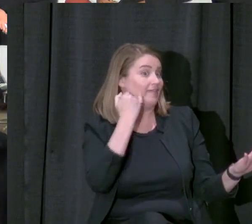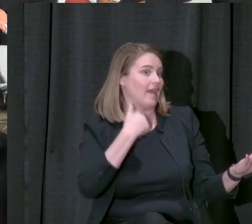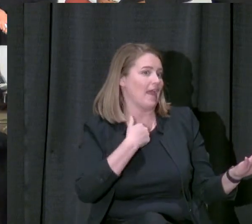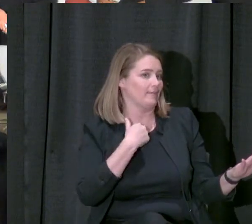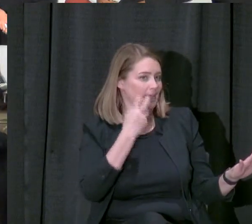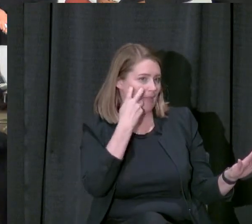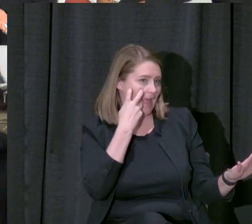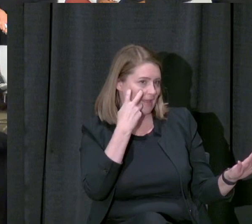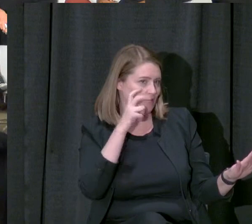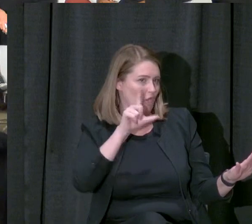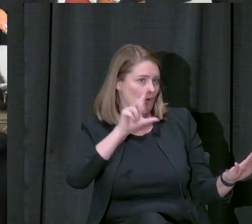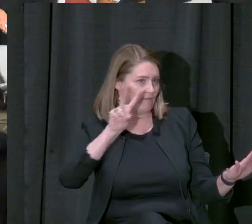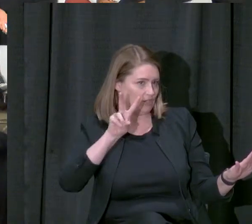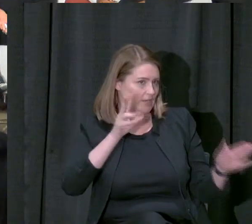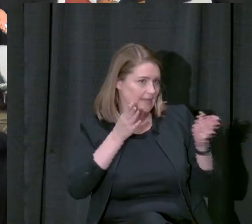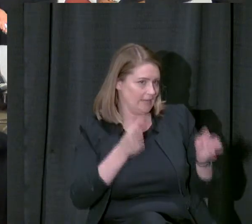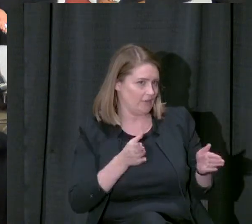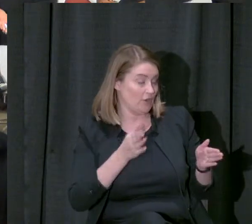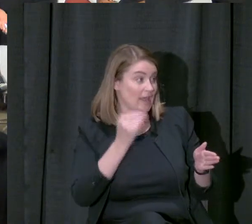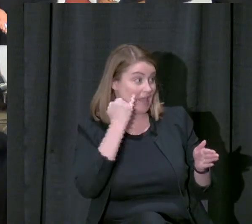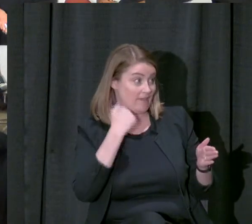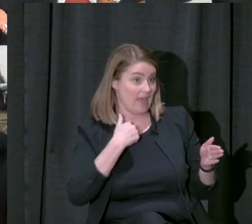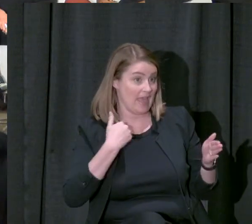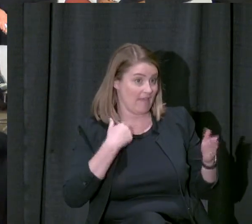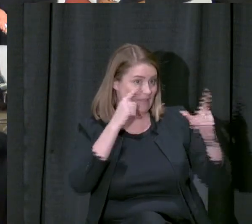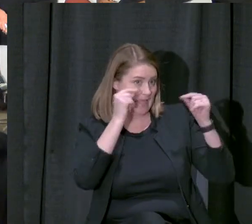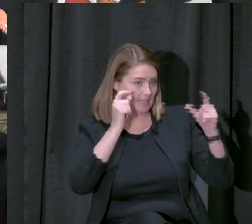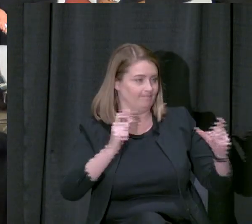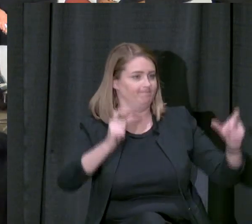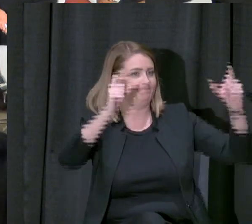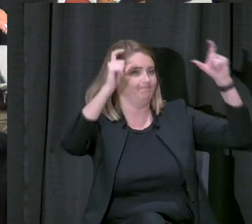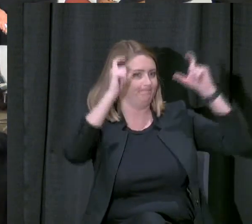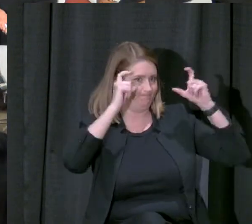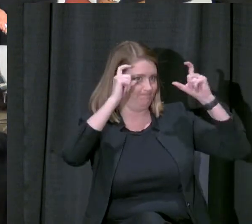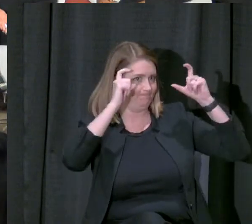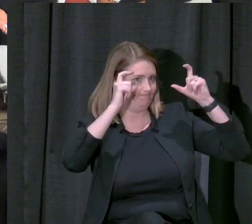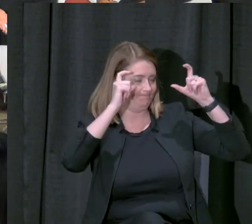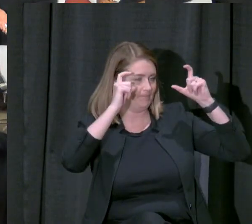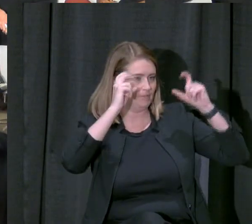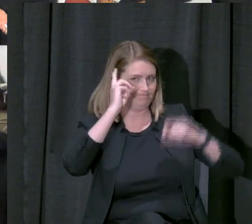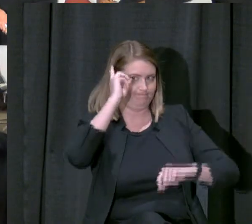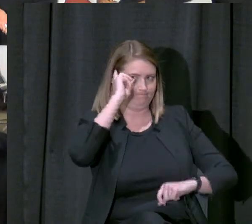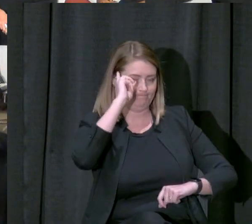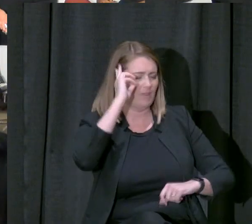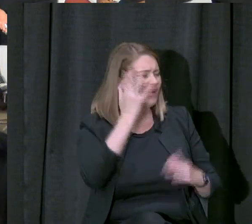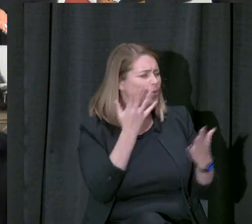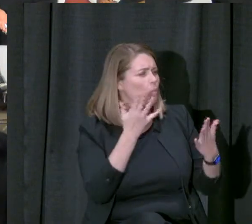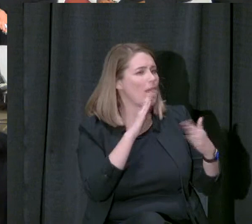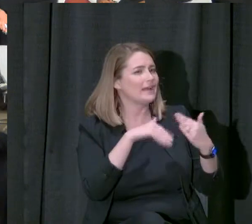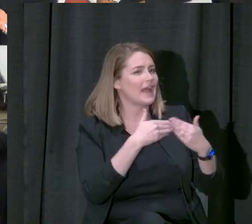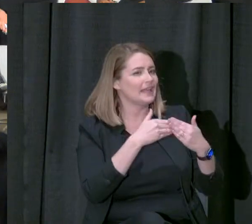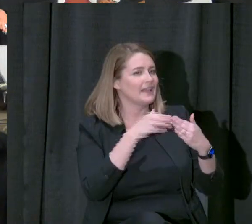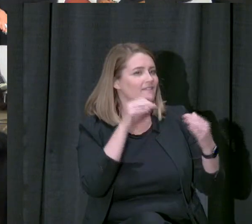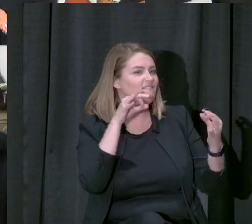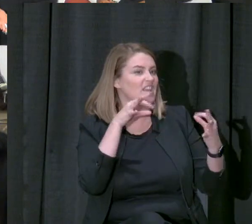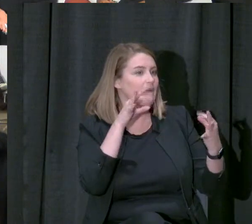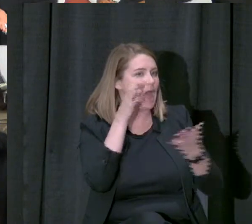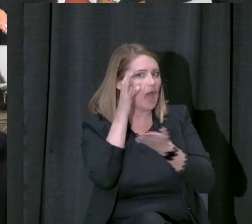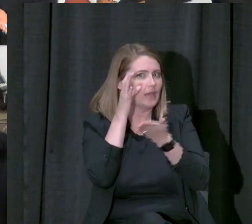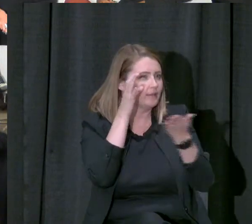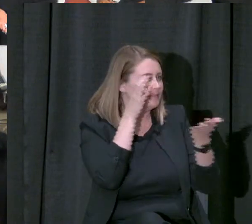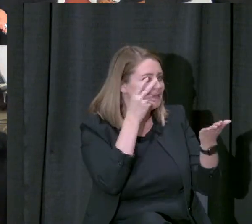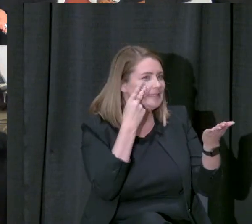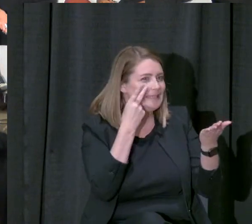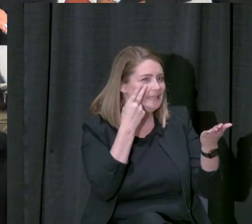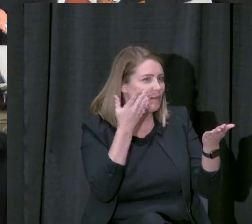individual, and I've got the glasses on. And what kind of feedback am I getting? What is it? What